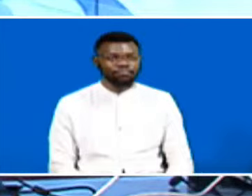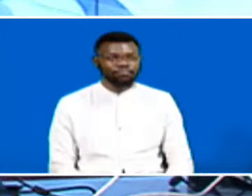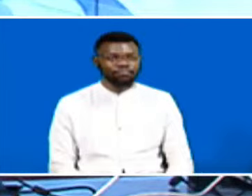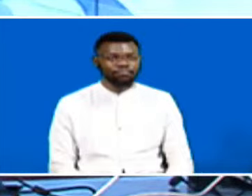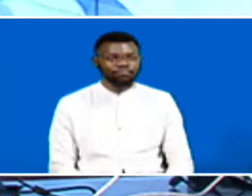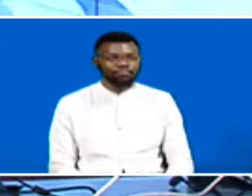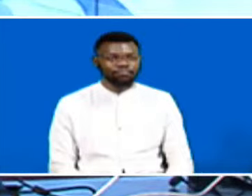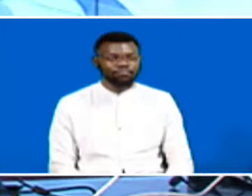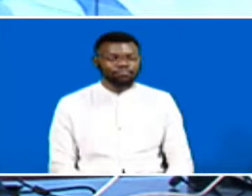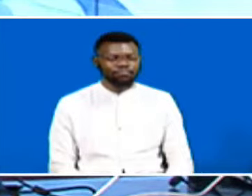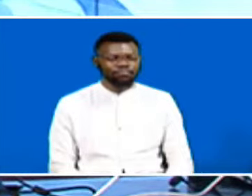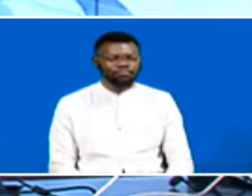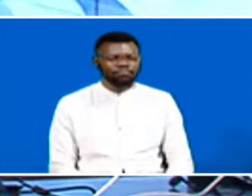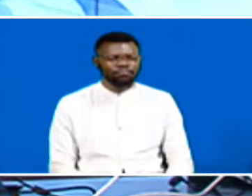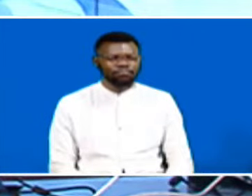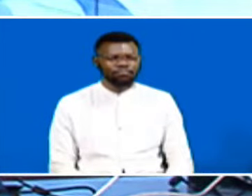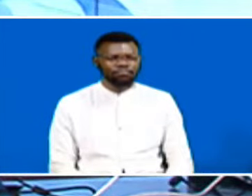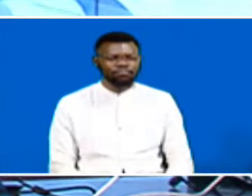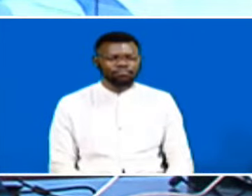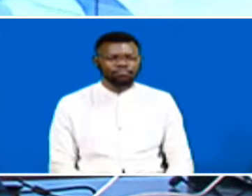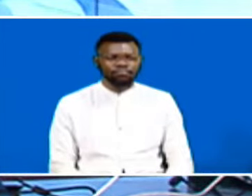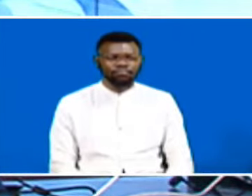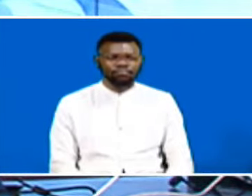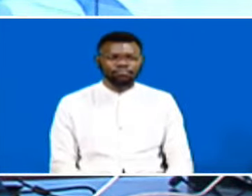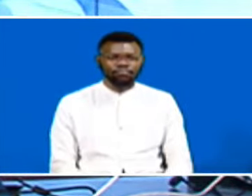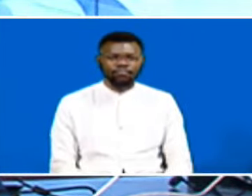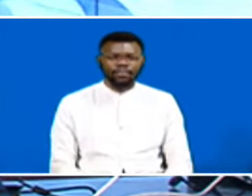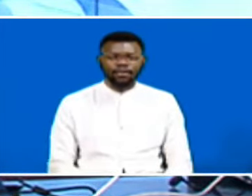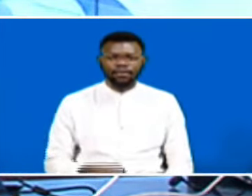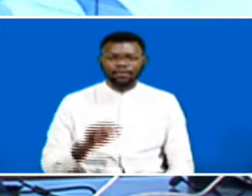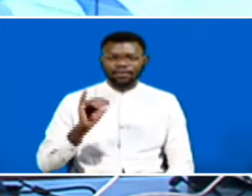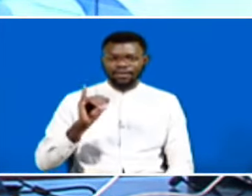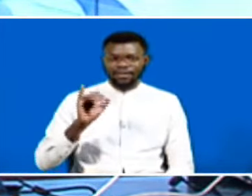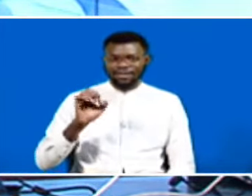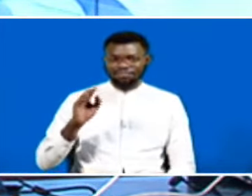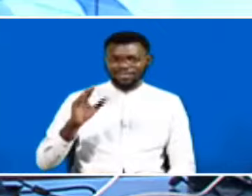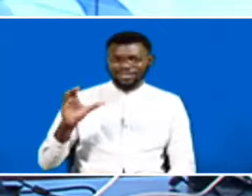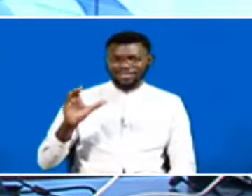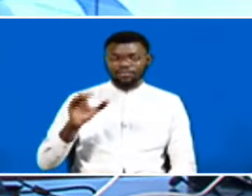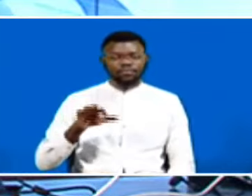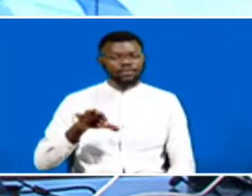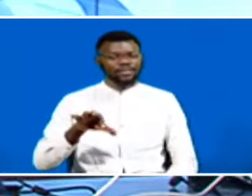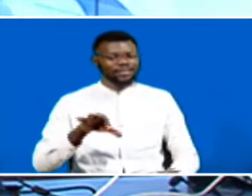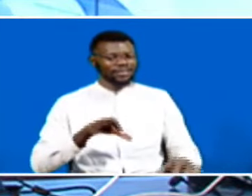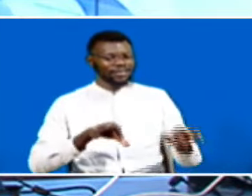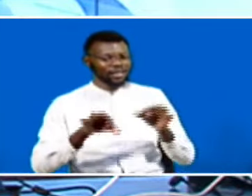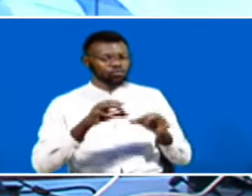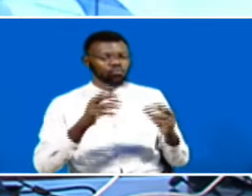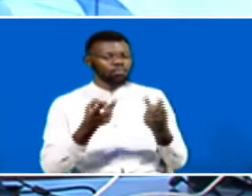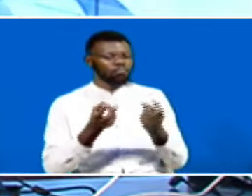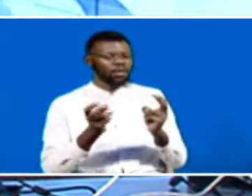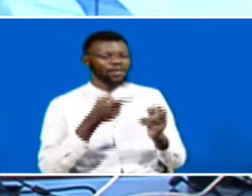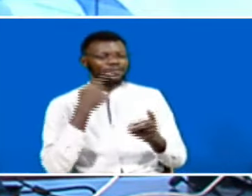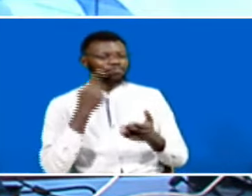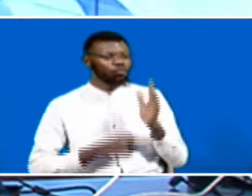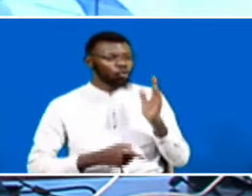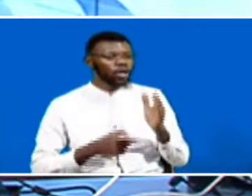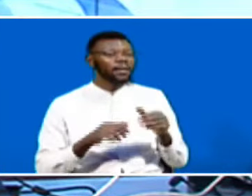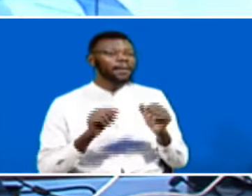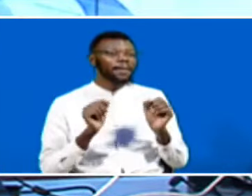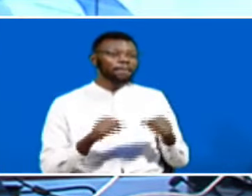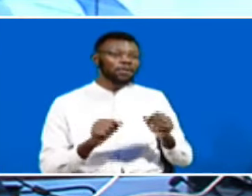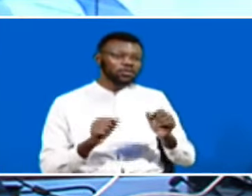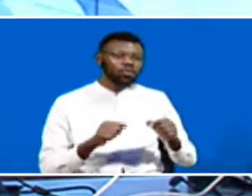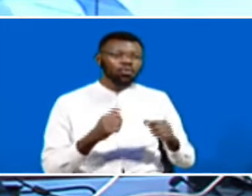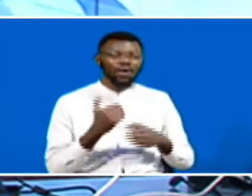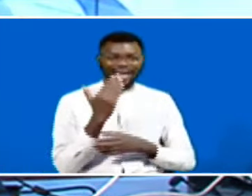Right, the Independent Electoral and Boundaries Commission selection panel says it can deliver the electoral body's commissioners within